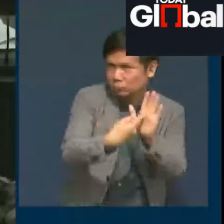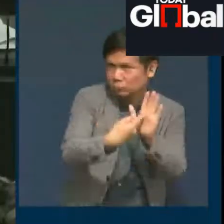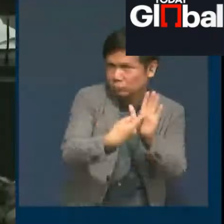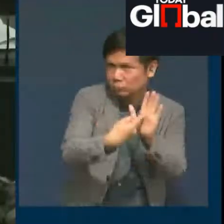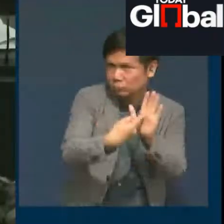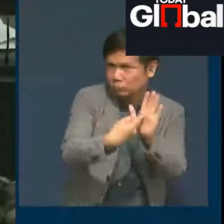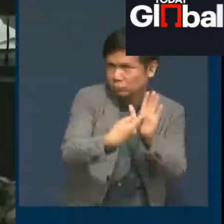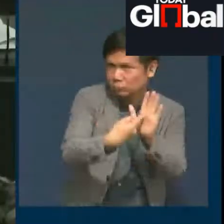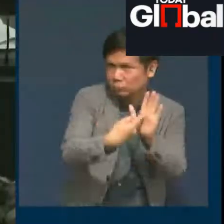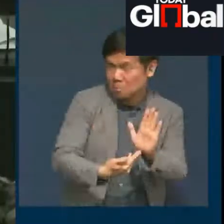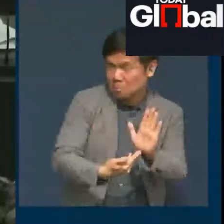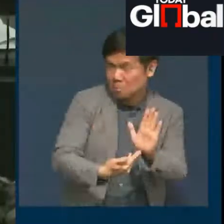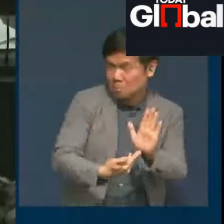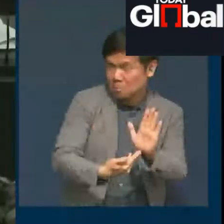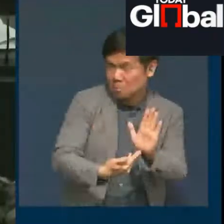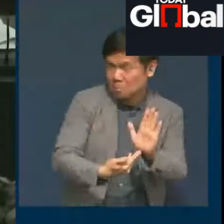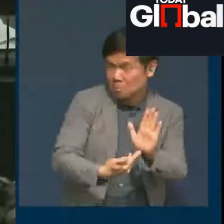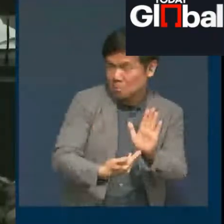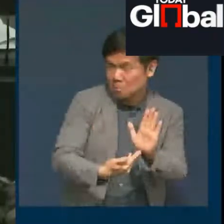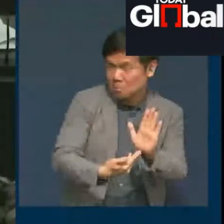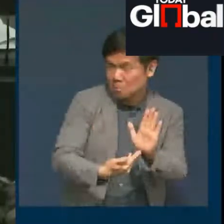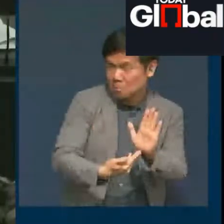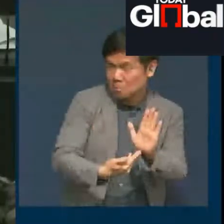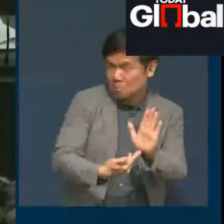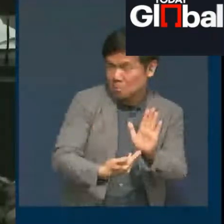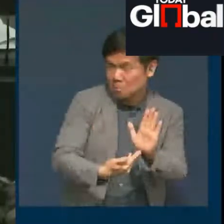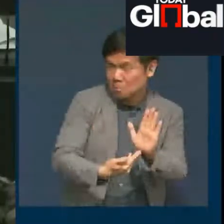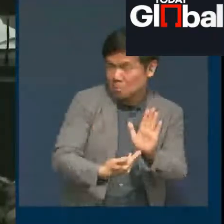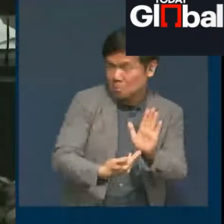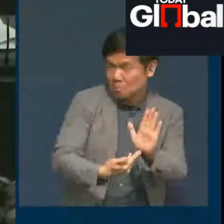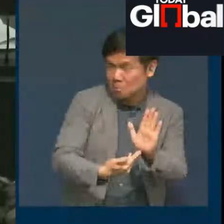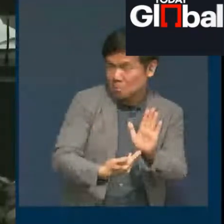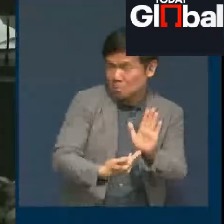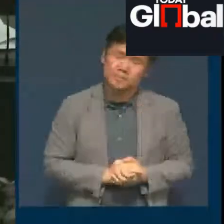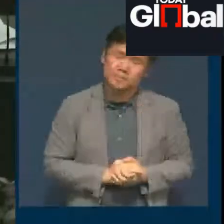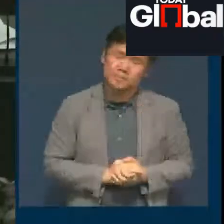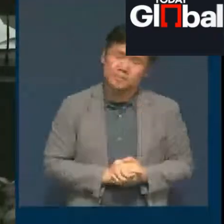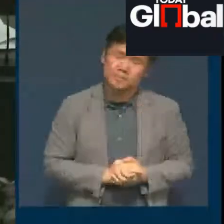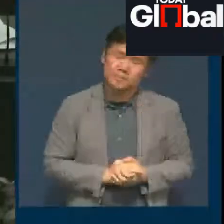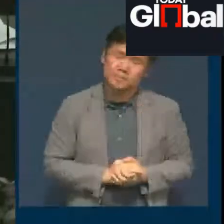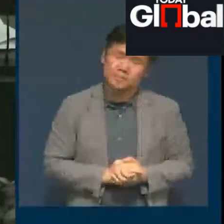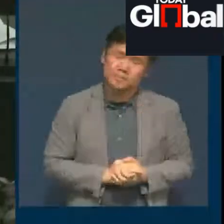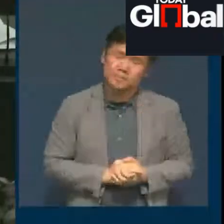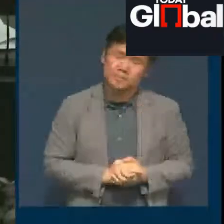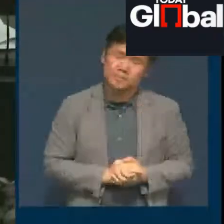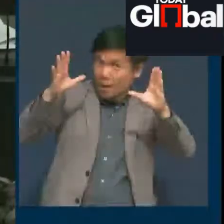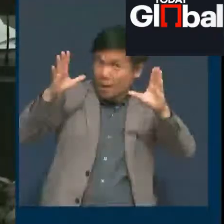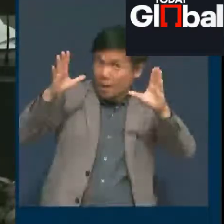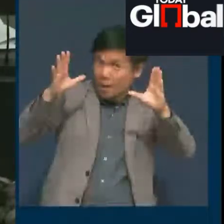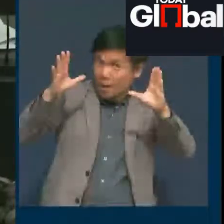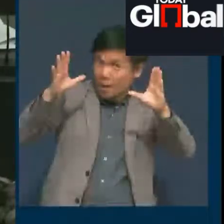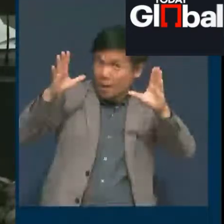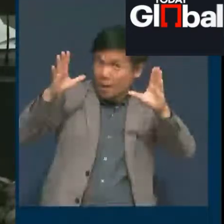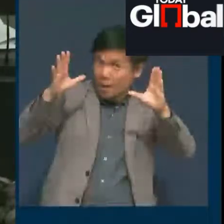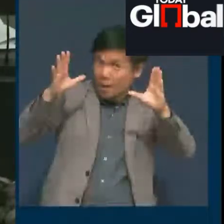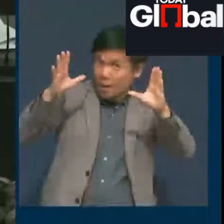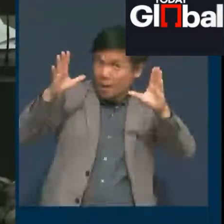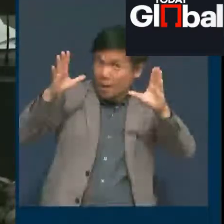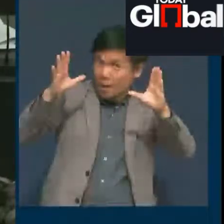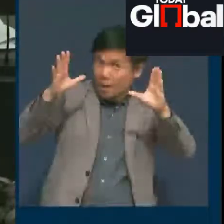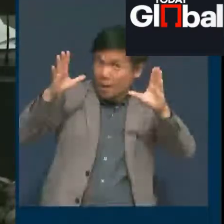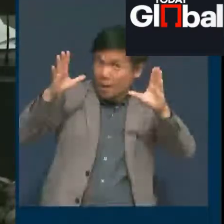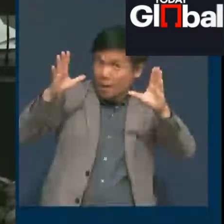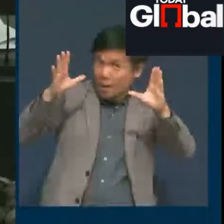Article 4B of the list of issues on raising awareness of the rights of persons with disabilities and